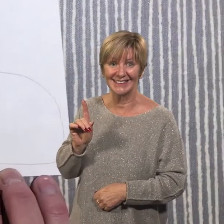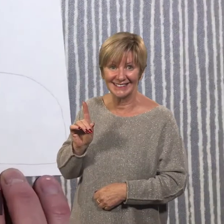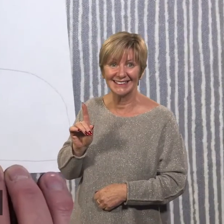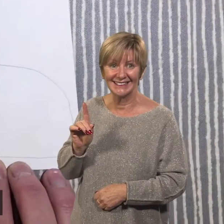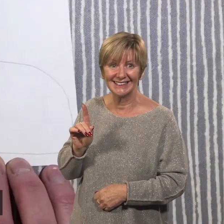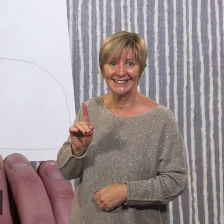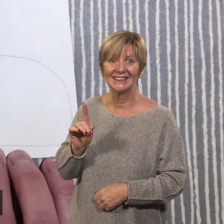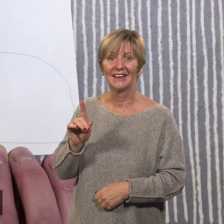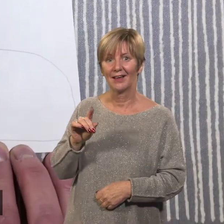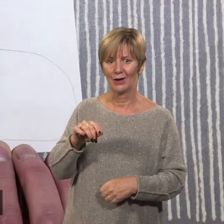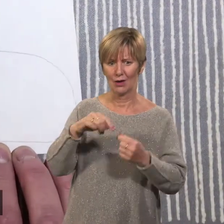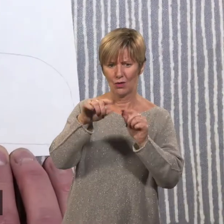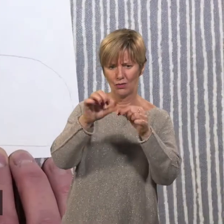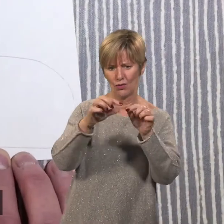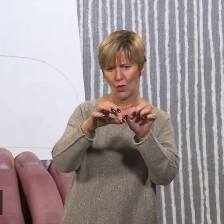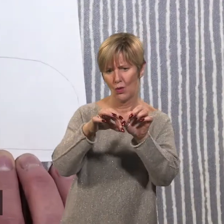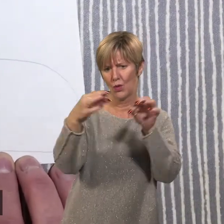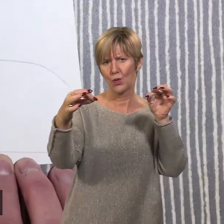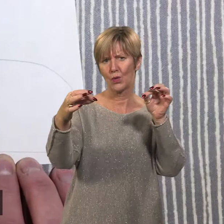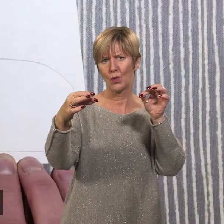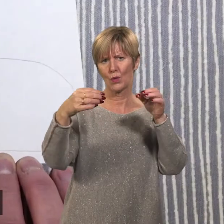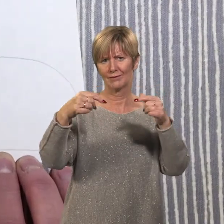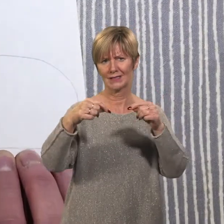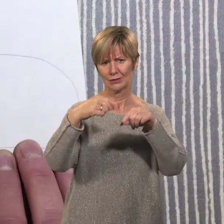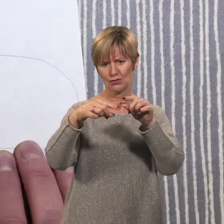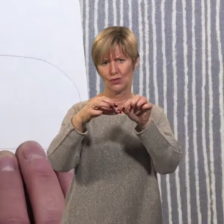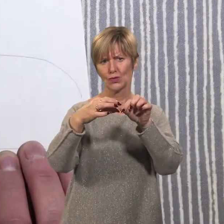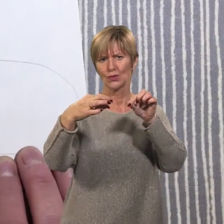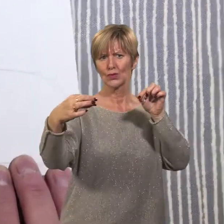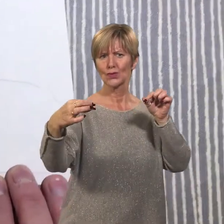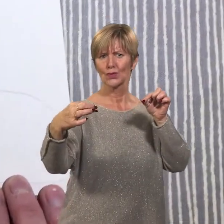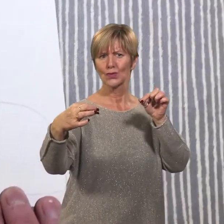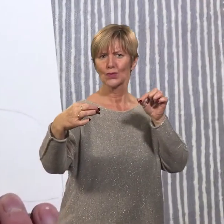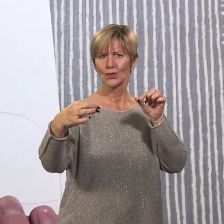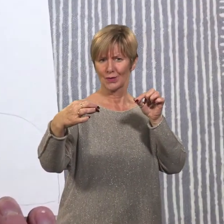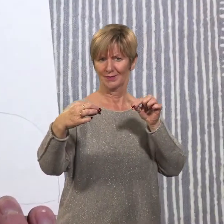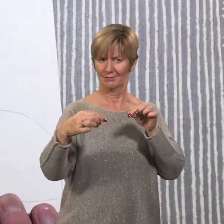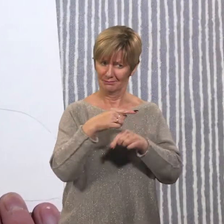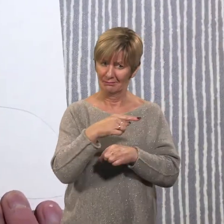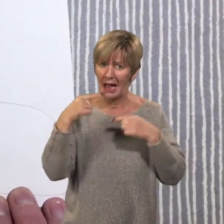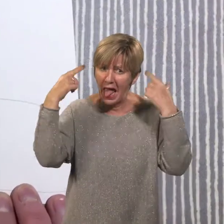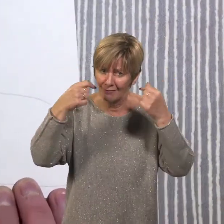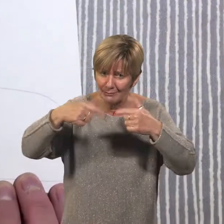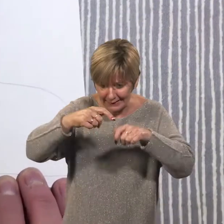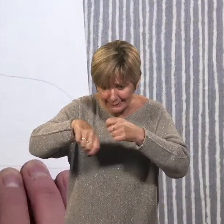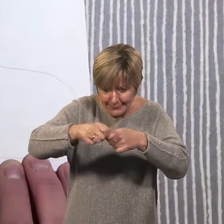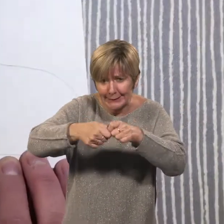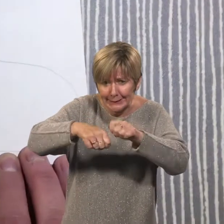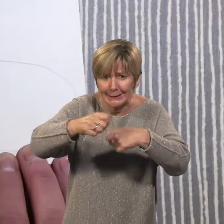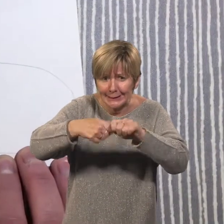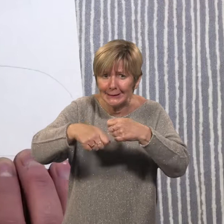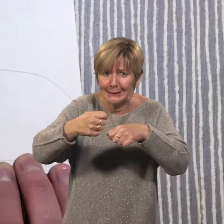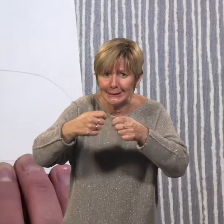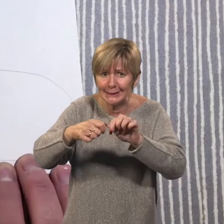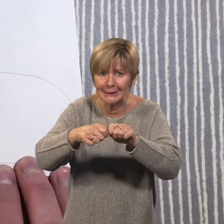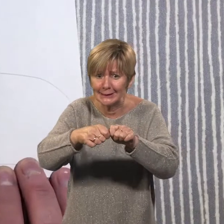And I'm going to draw a really big bow there. The elf has laced up himself. Let's finish the lace off.